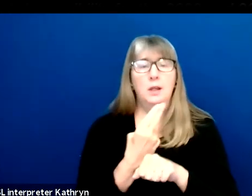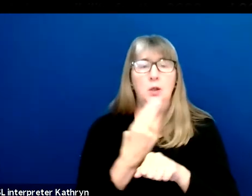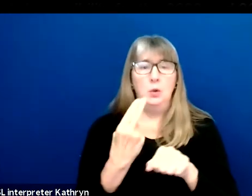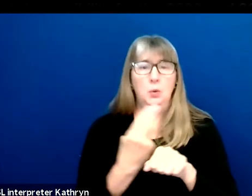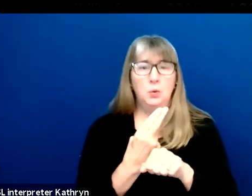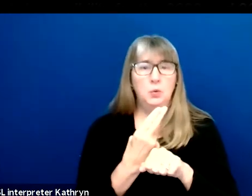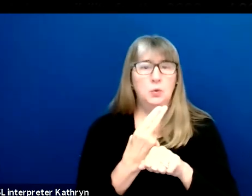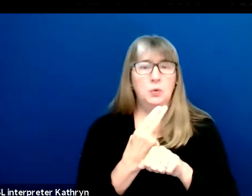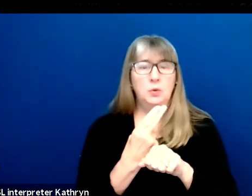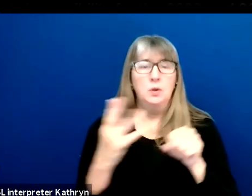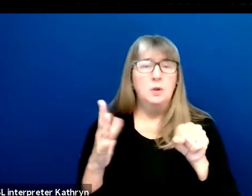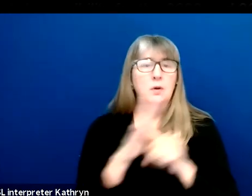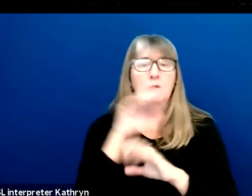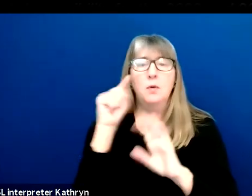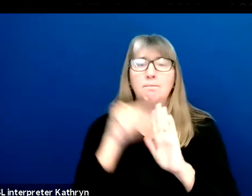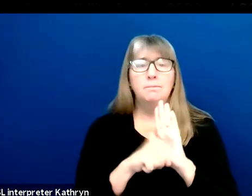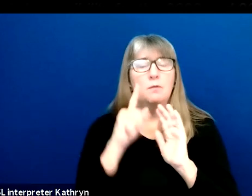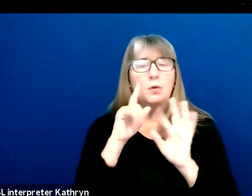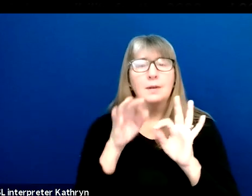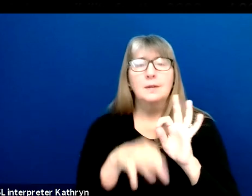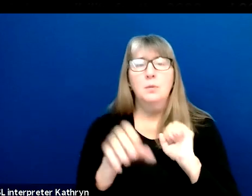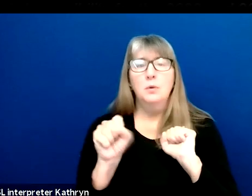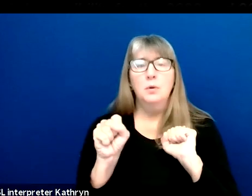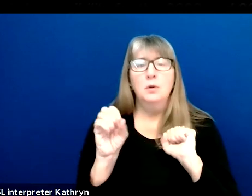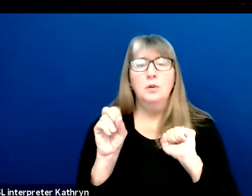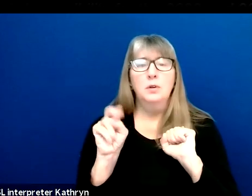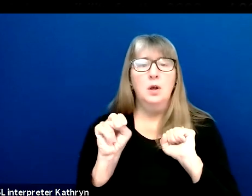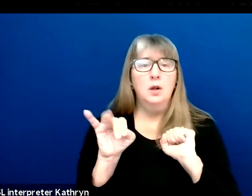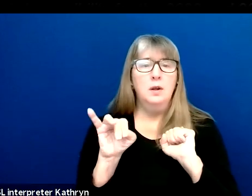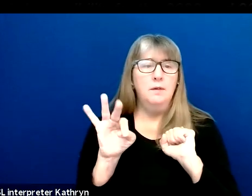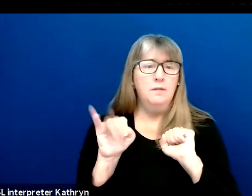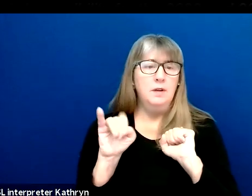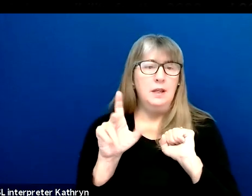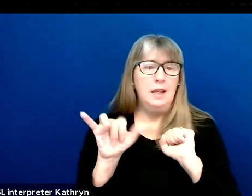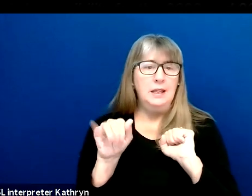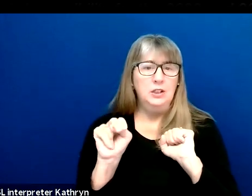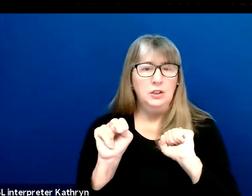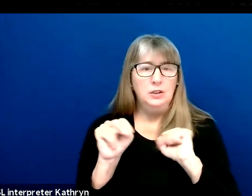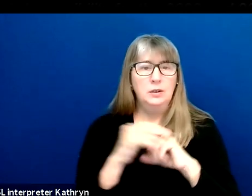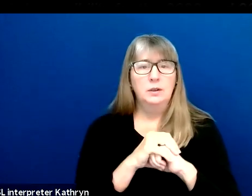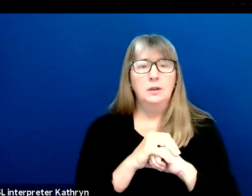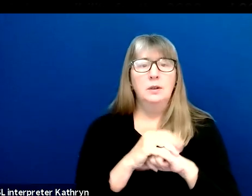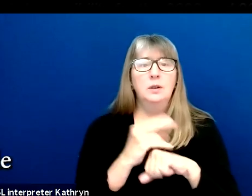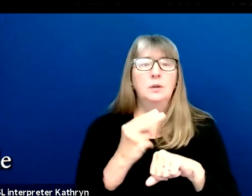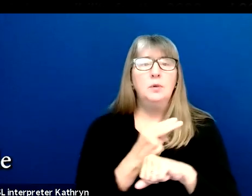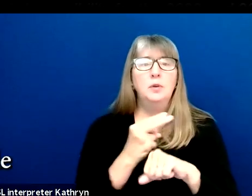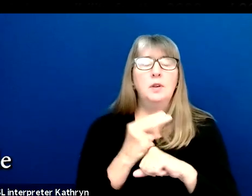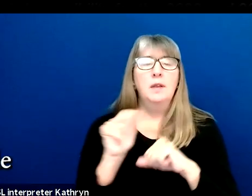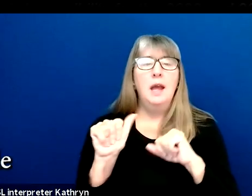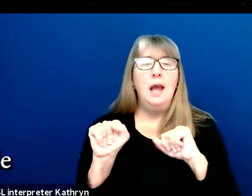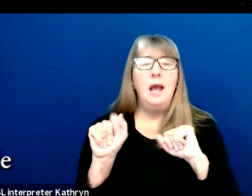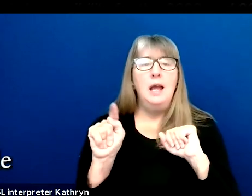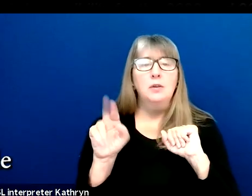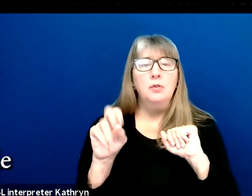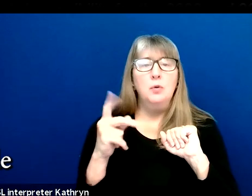its entirety to create a very simple sonification. So I am using the Astropy table class to